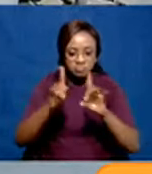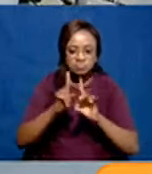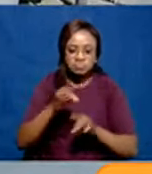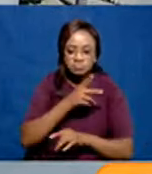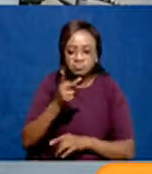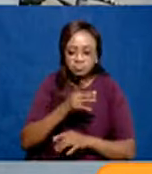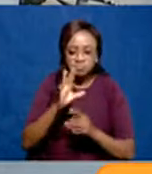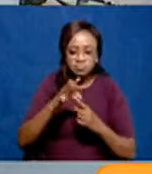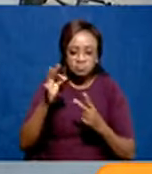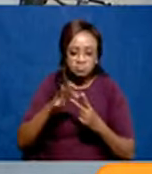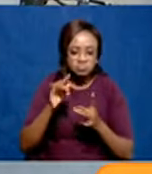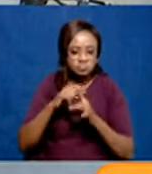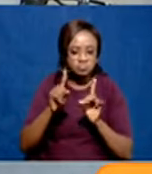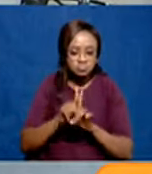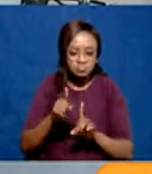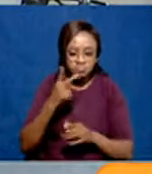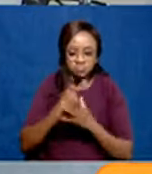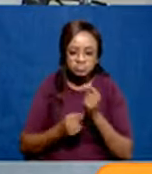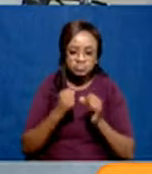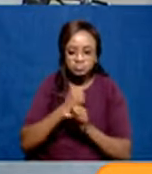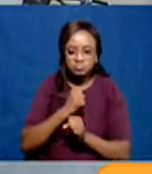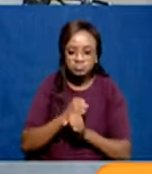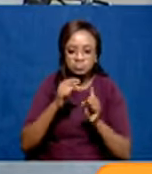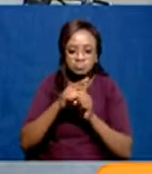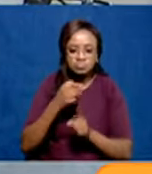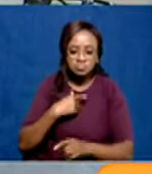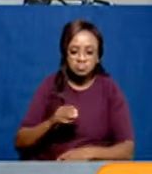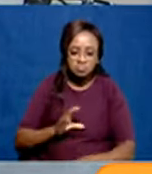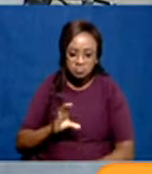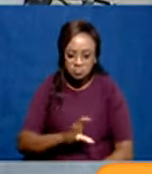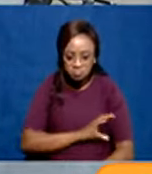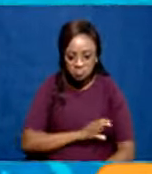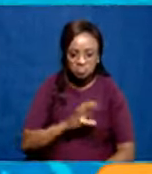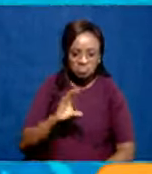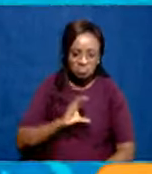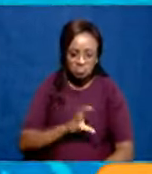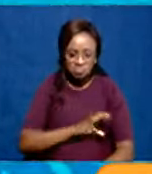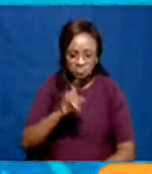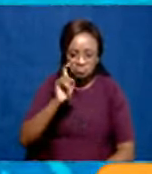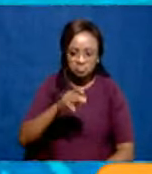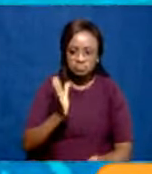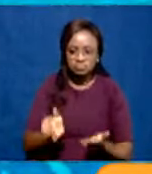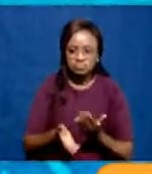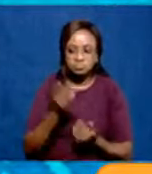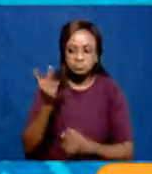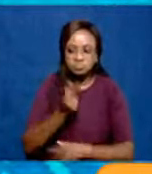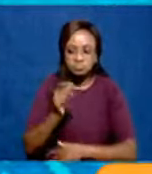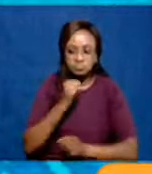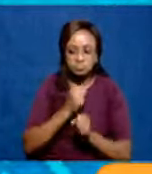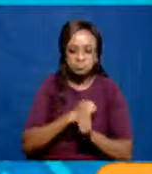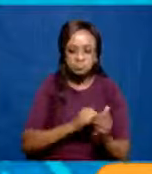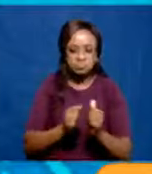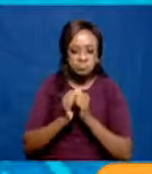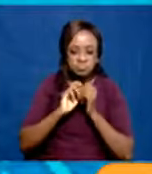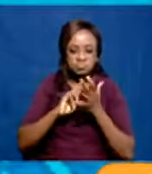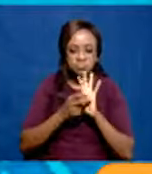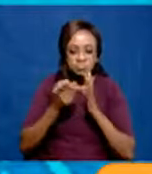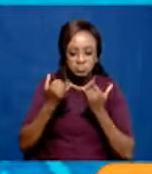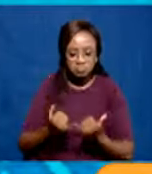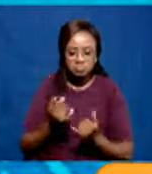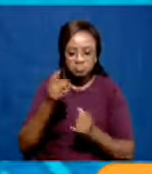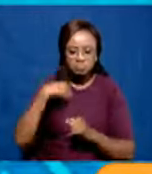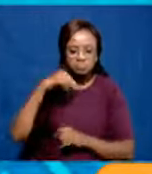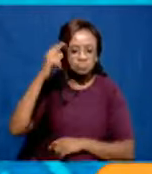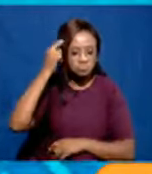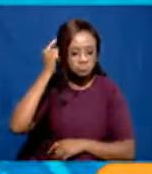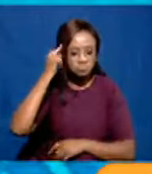operational. Then we have got a transition committee, which is supposed to help these two groups shake hands like this. So it's tidying up the process in terms of being